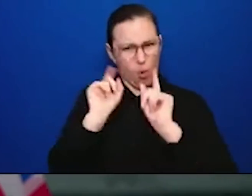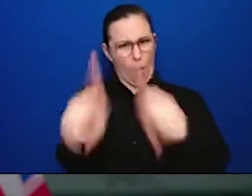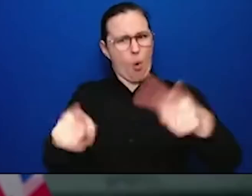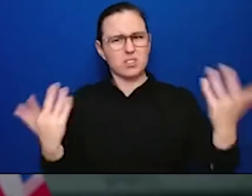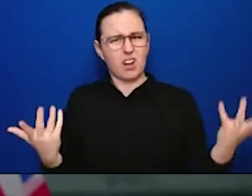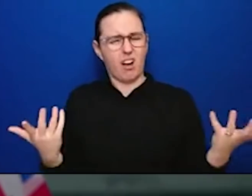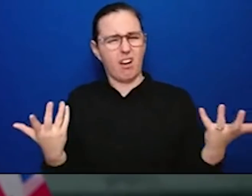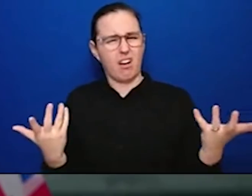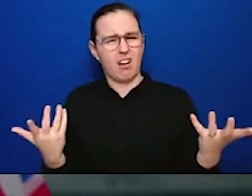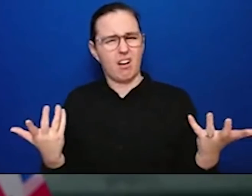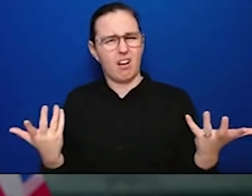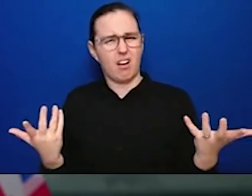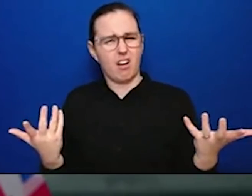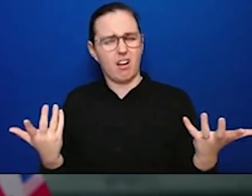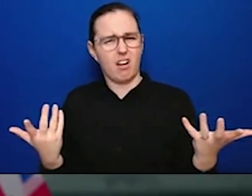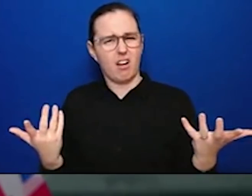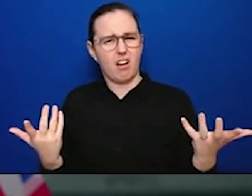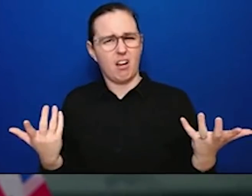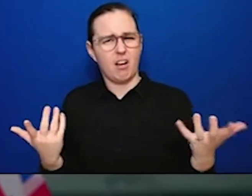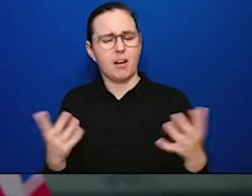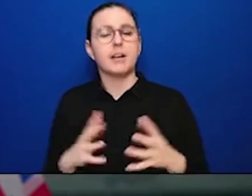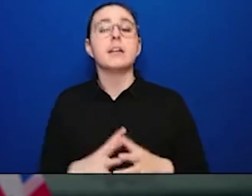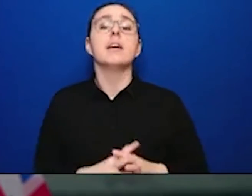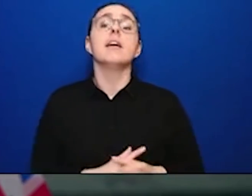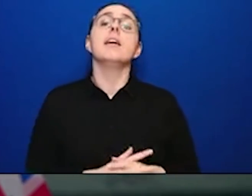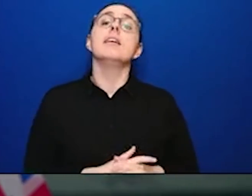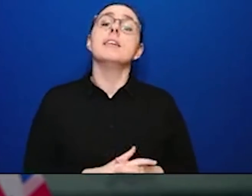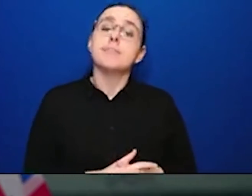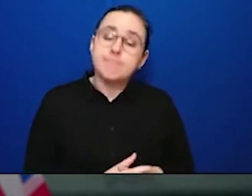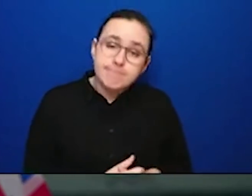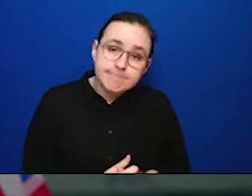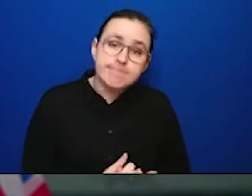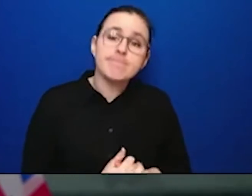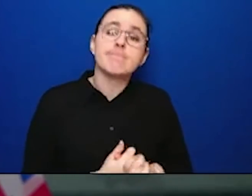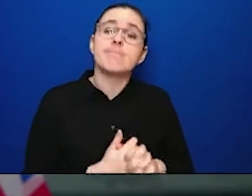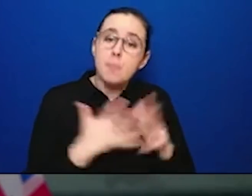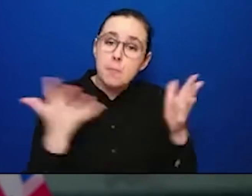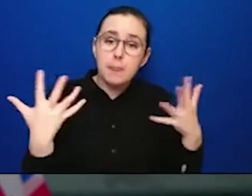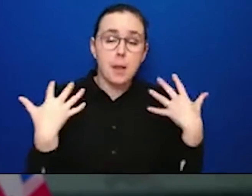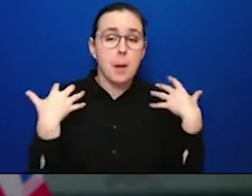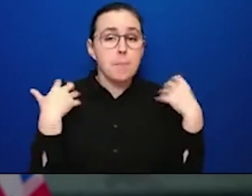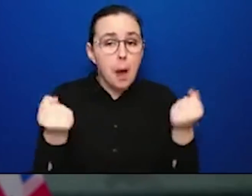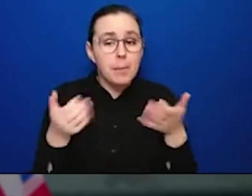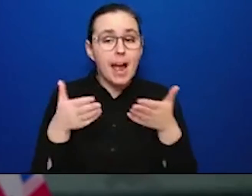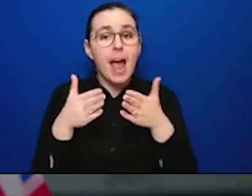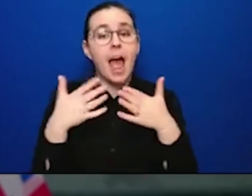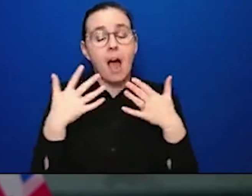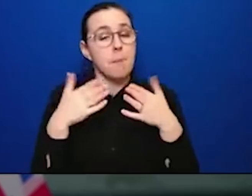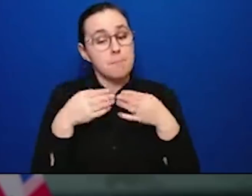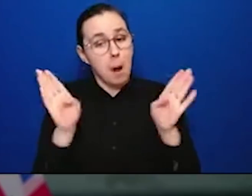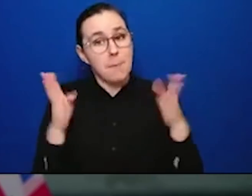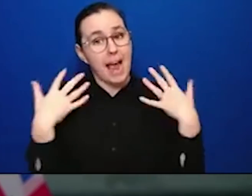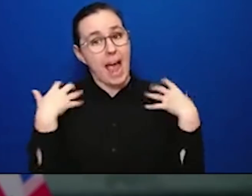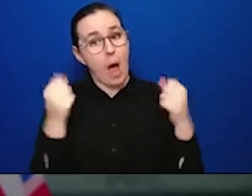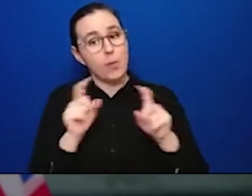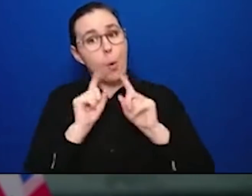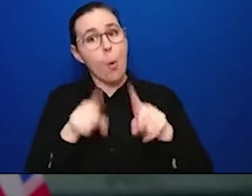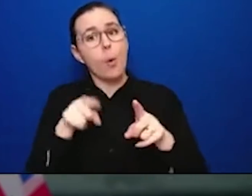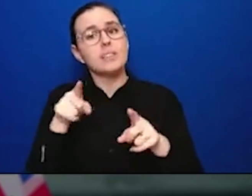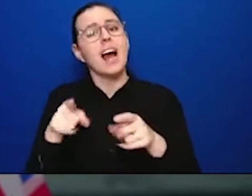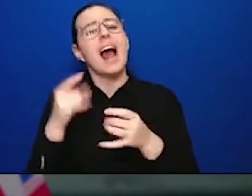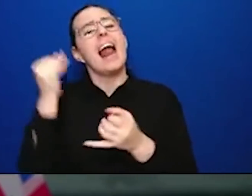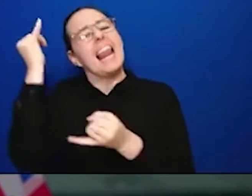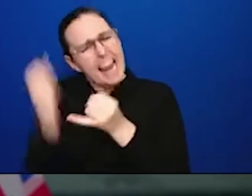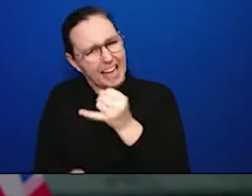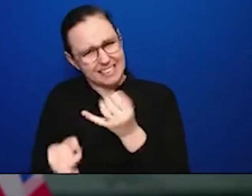beginning, you know, public health orders are there as a last resort when we want to make sure that people are